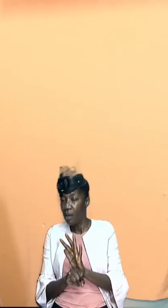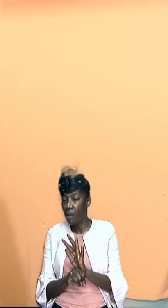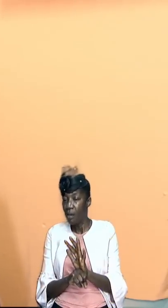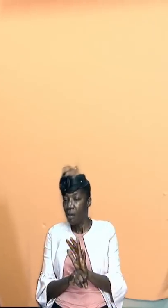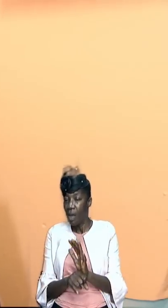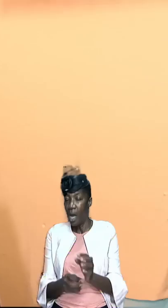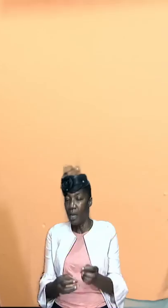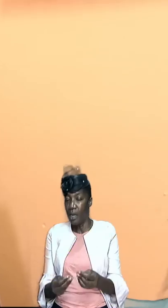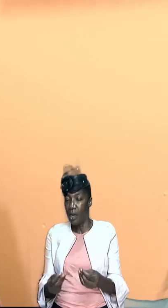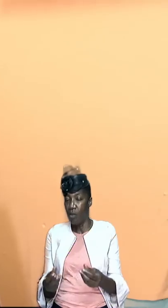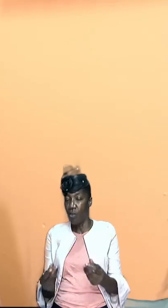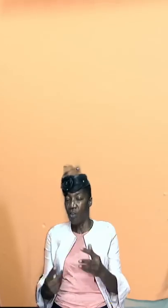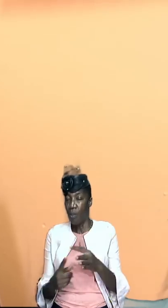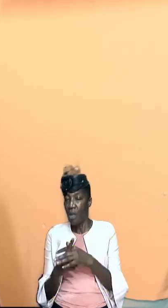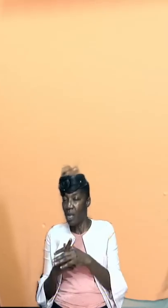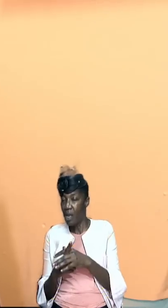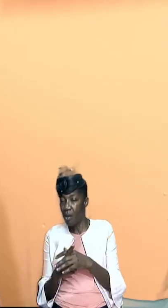more